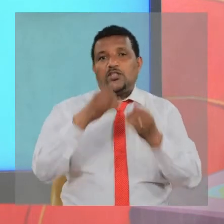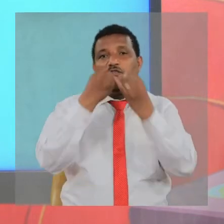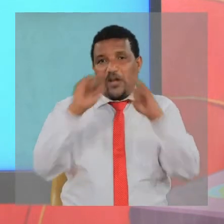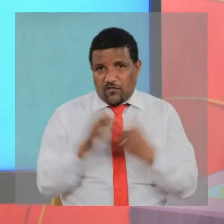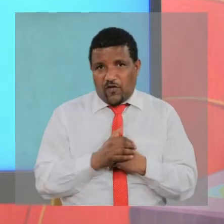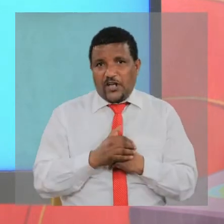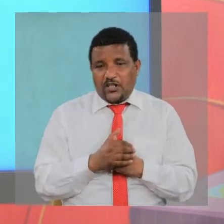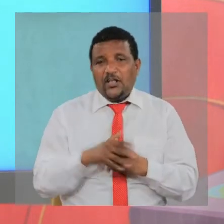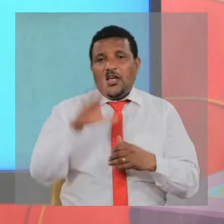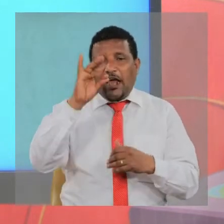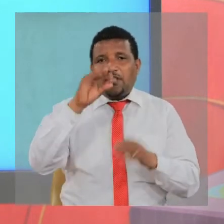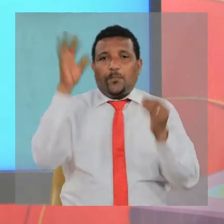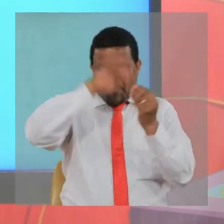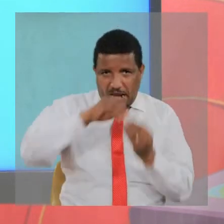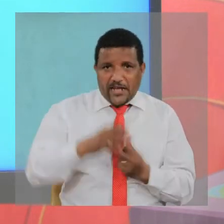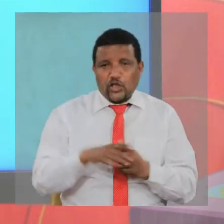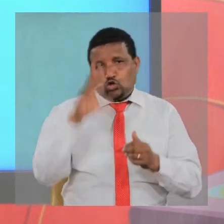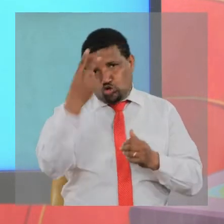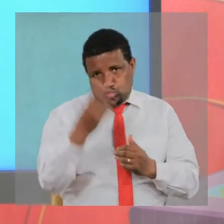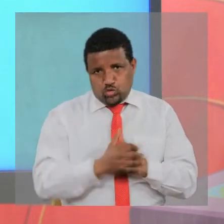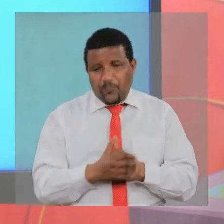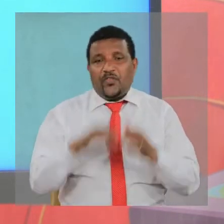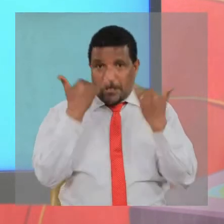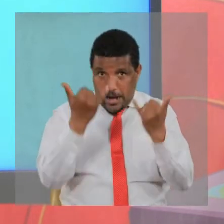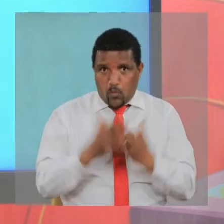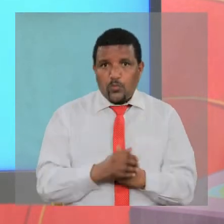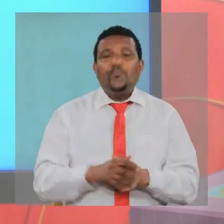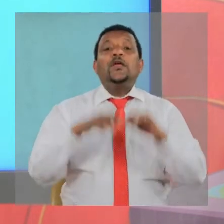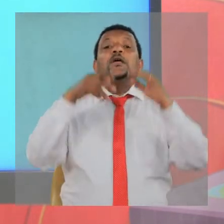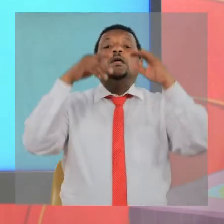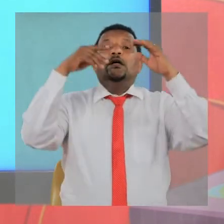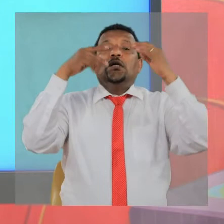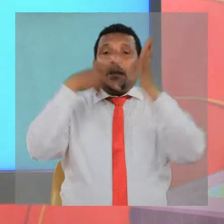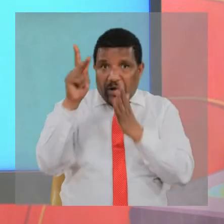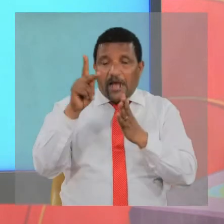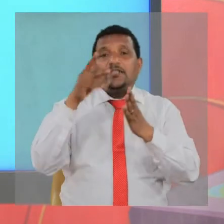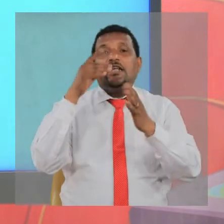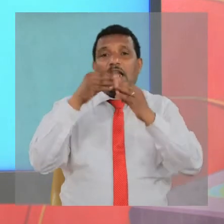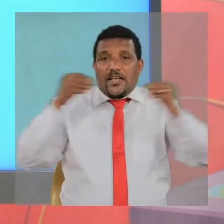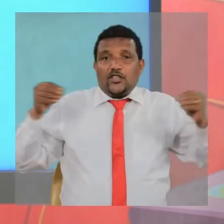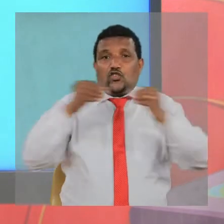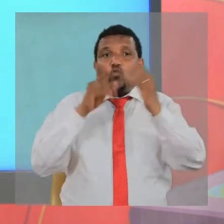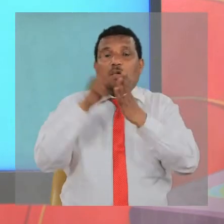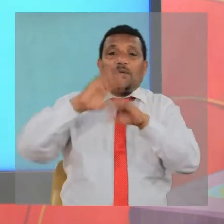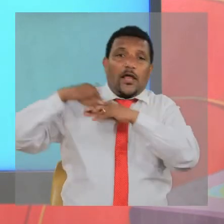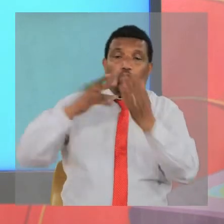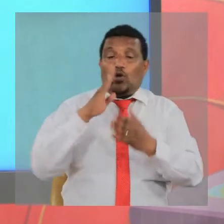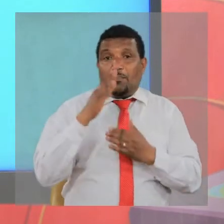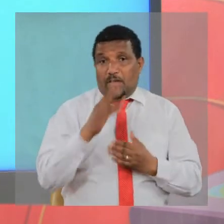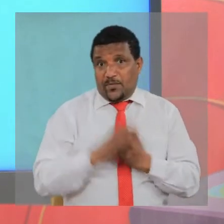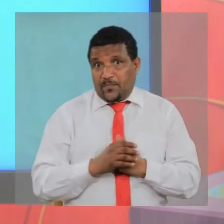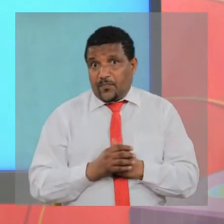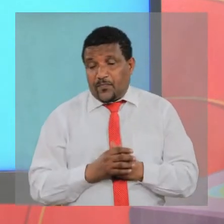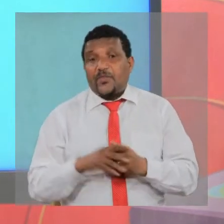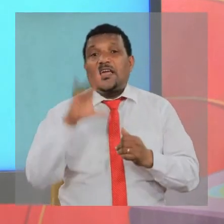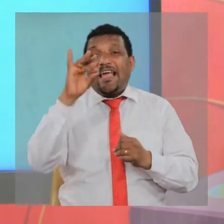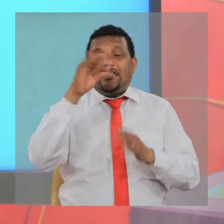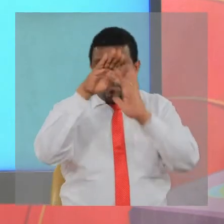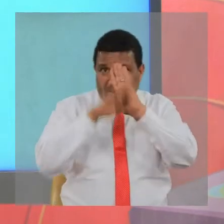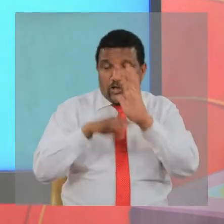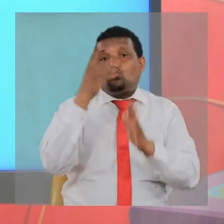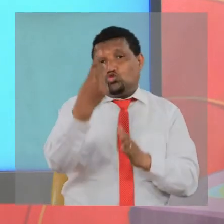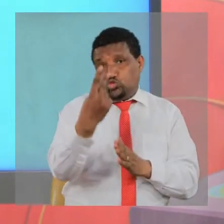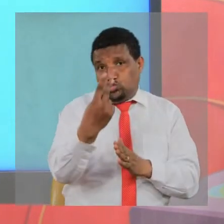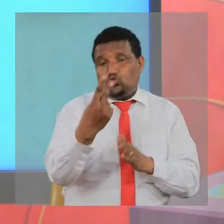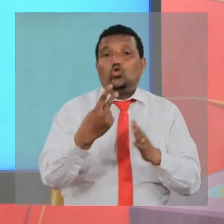by 8 plus 2. Now the price elasticity of supply will be 8 minus